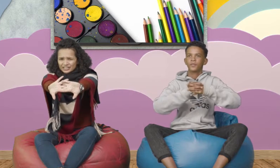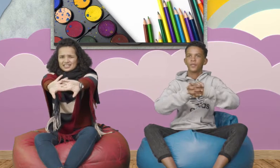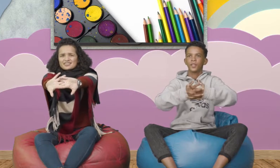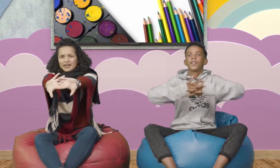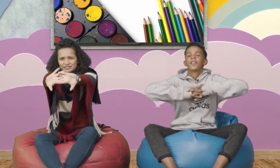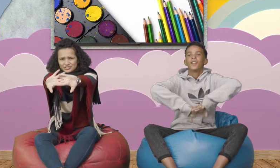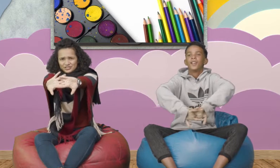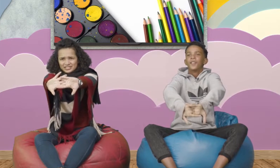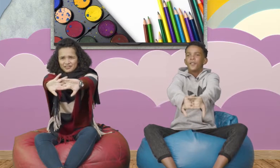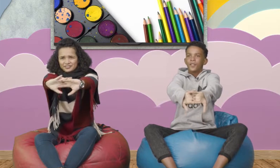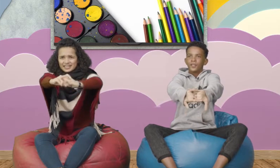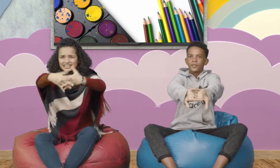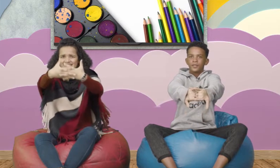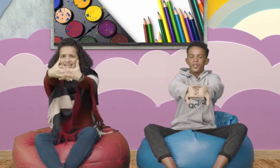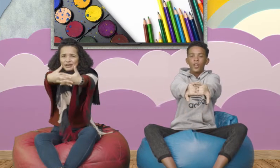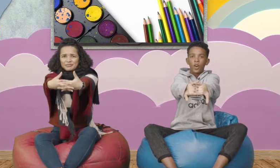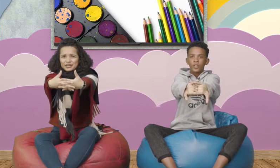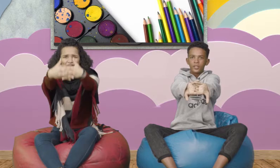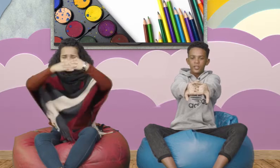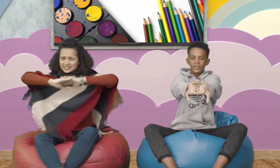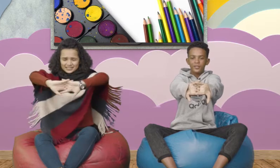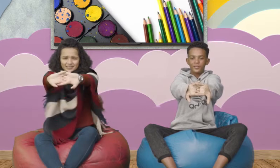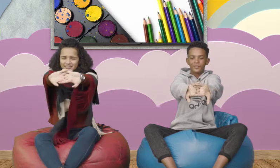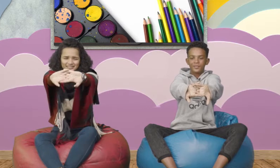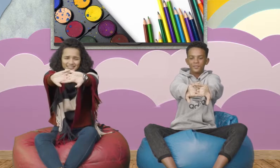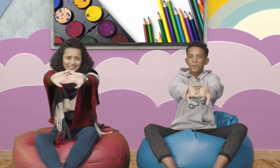lot. So we have to stretch our fingers. A lot.